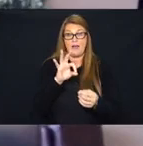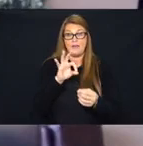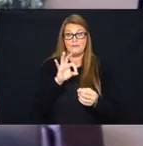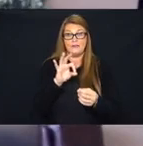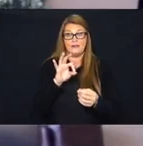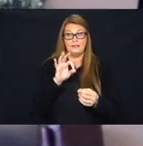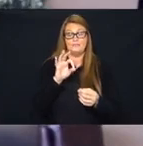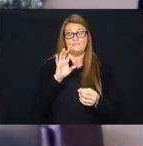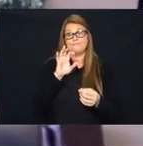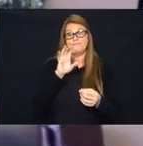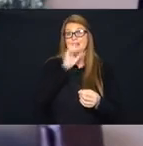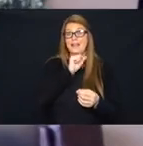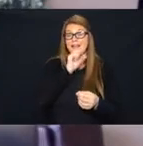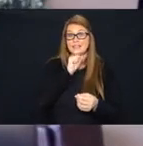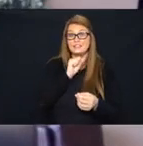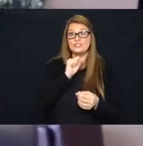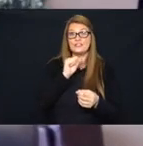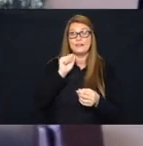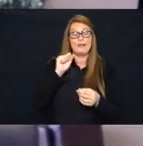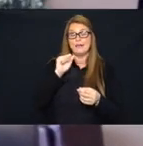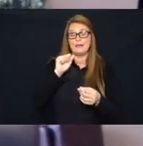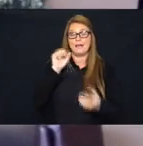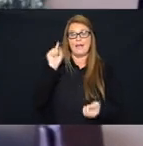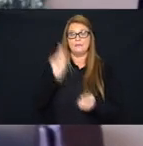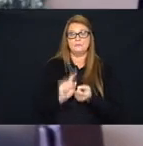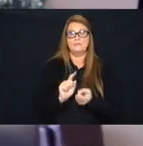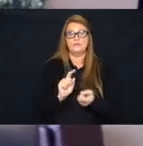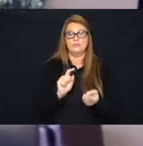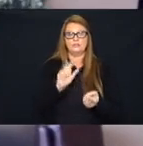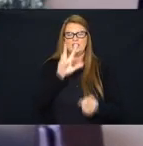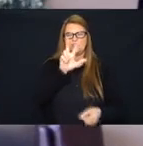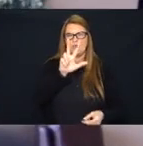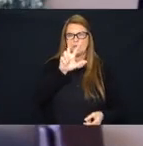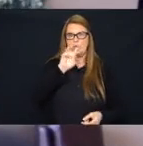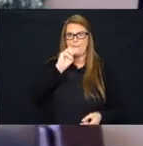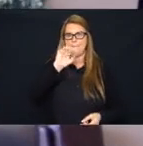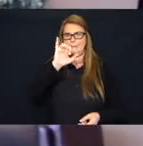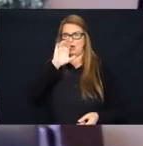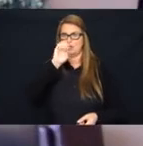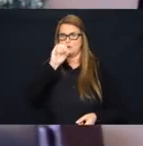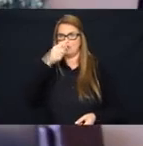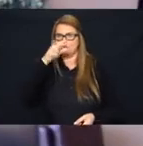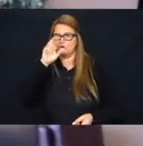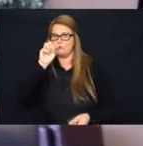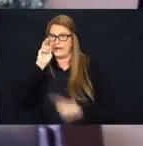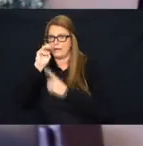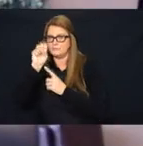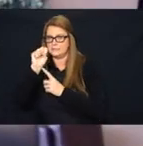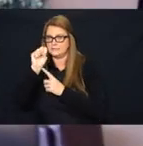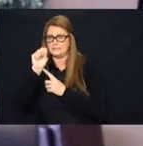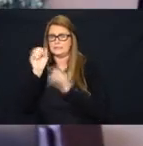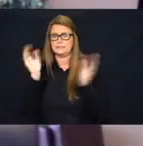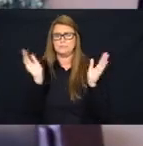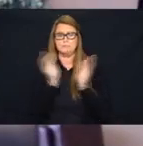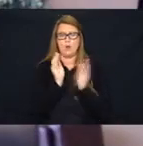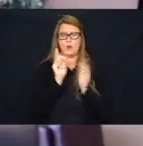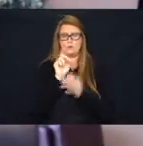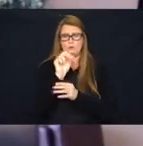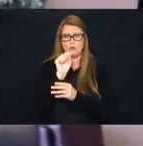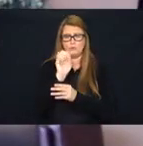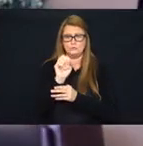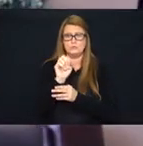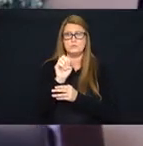has gone down. This amount of vaccine is 3 micrograms. Children over 5 are immunized with